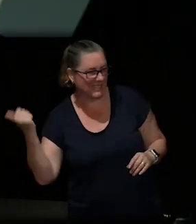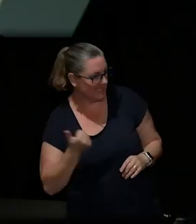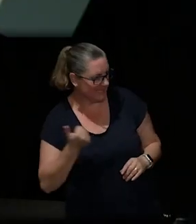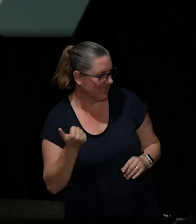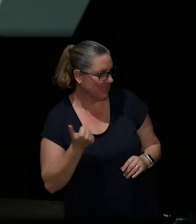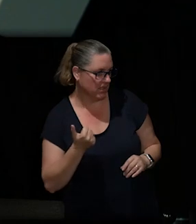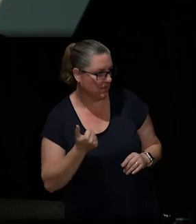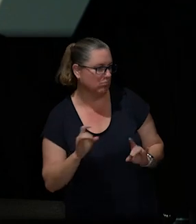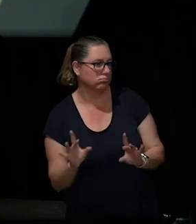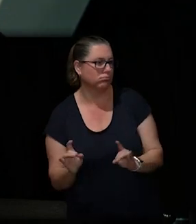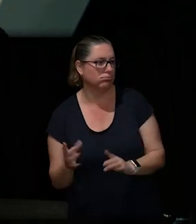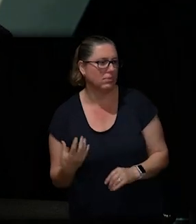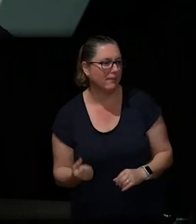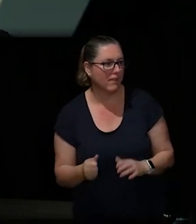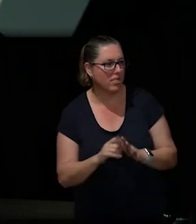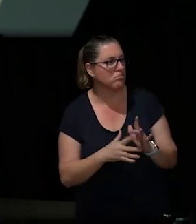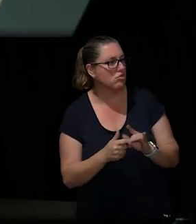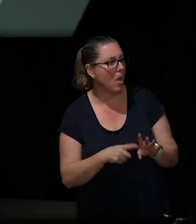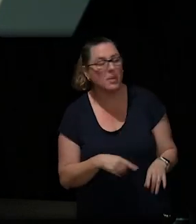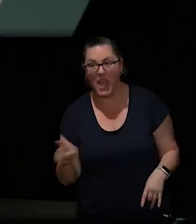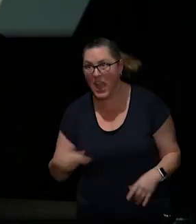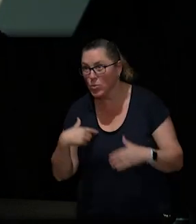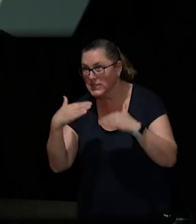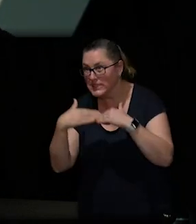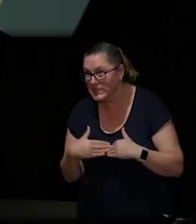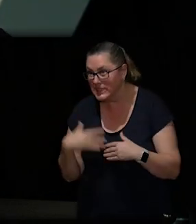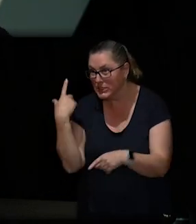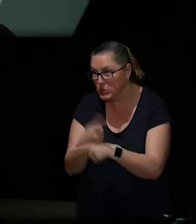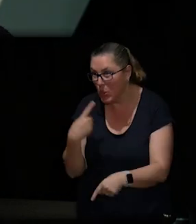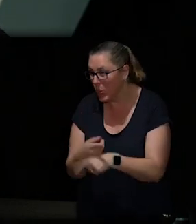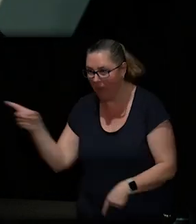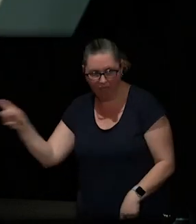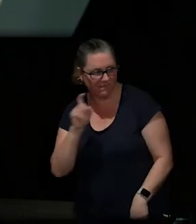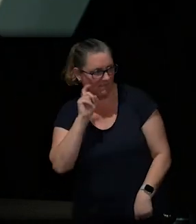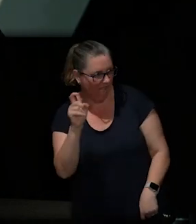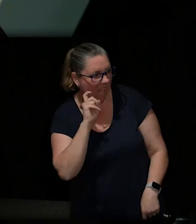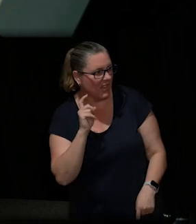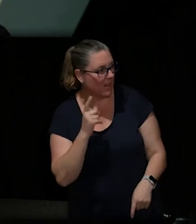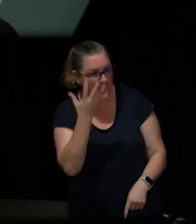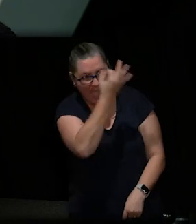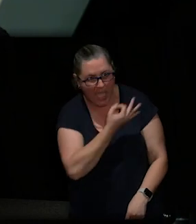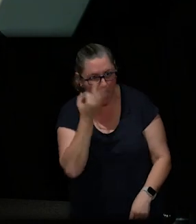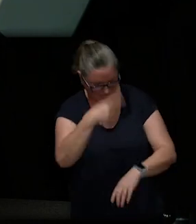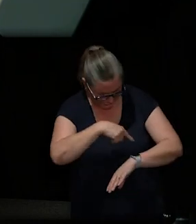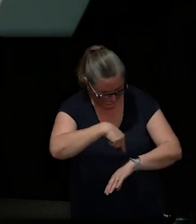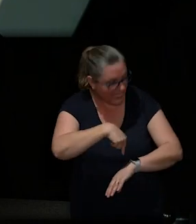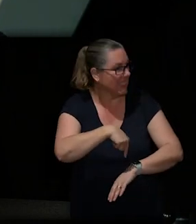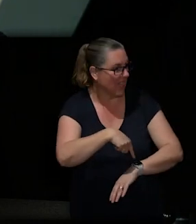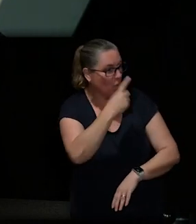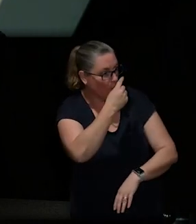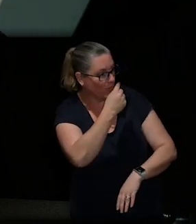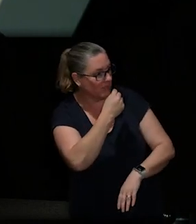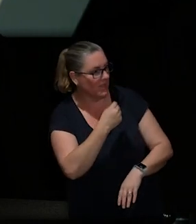I could just sit and talk to you for just hours and hours and hours. But our time is already